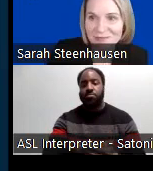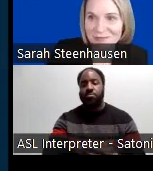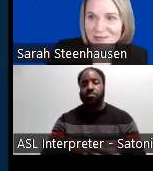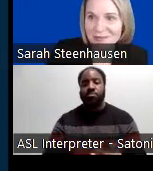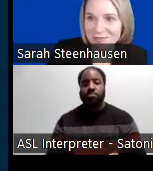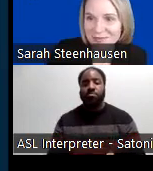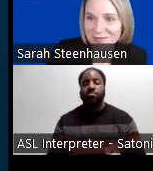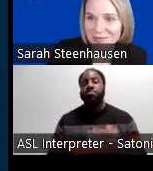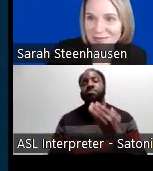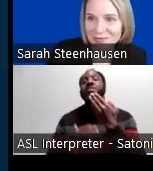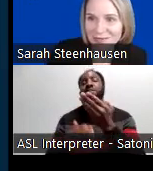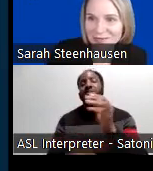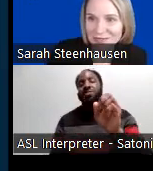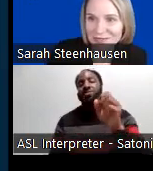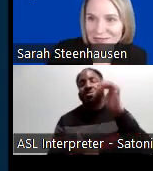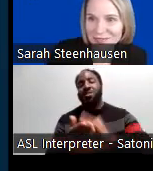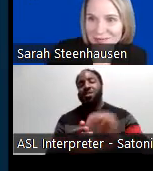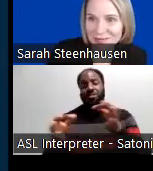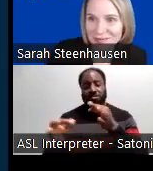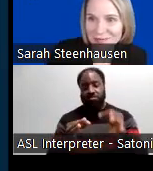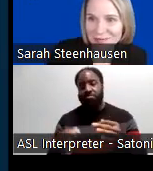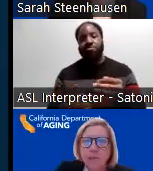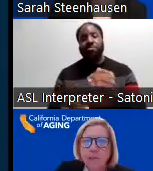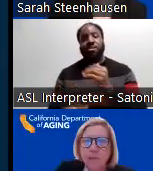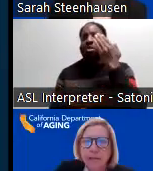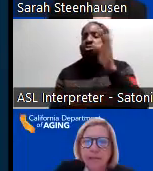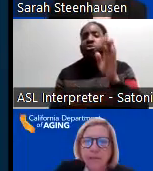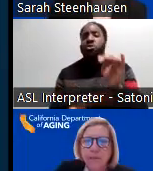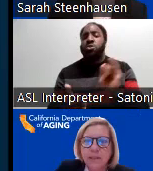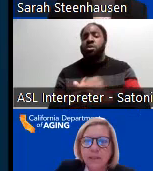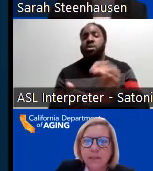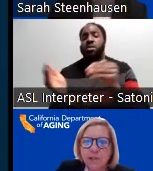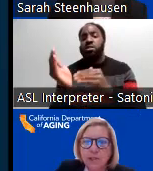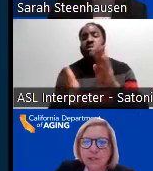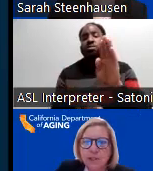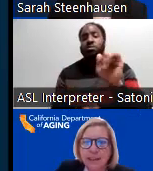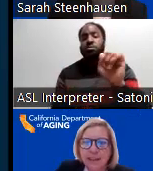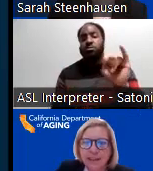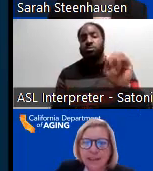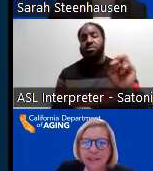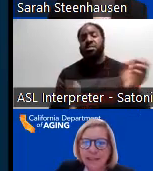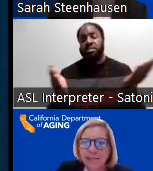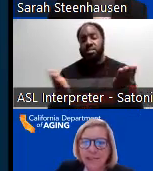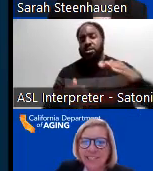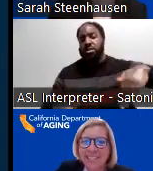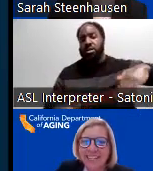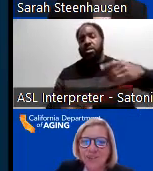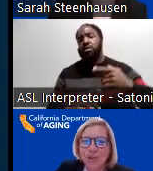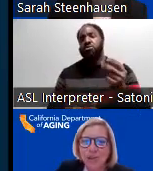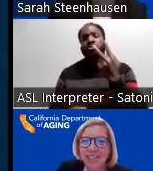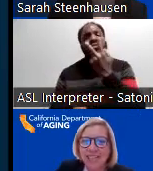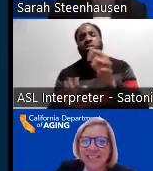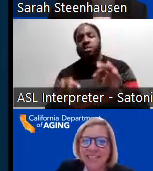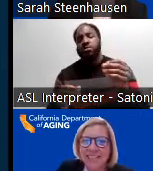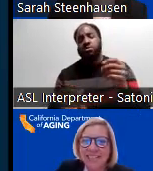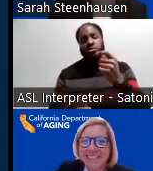Thank you, Sarah, for that walkthrough. I don't know that Dr. Bains is with us just yet. Let's see if she has